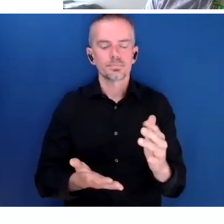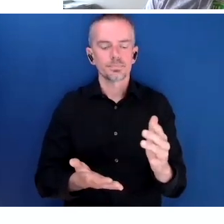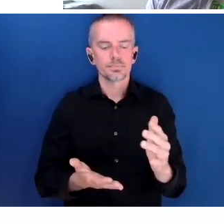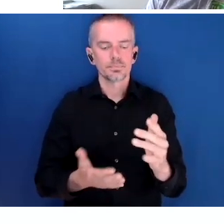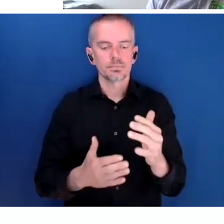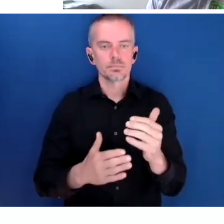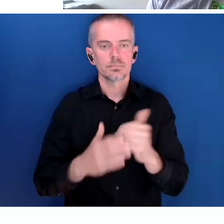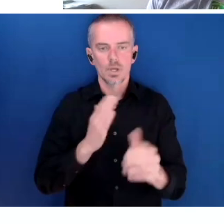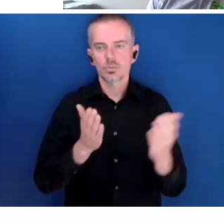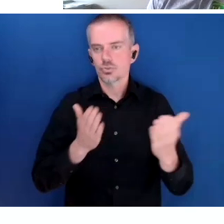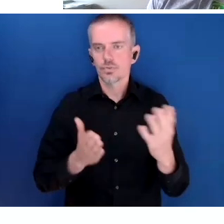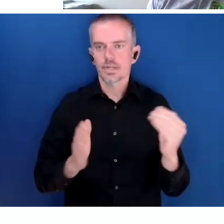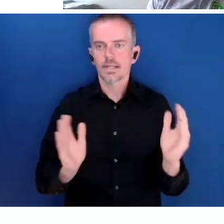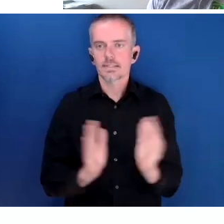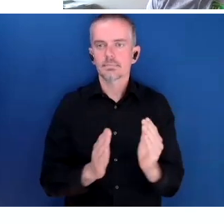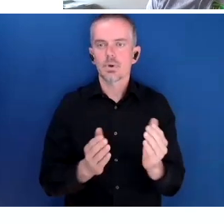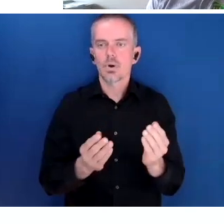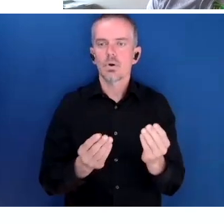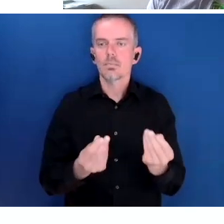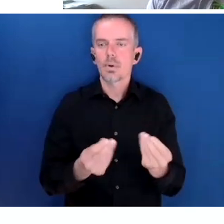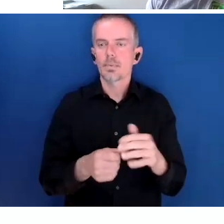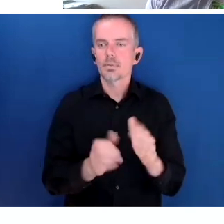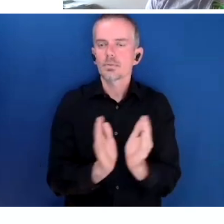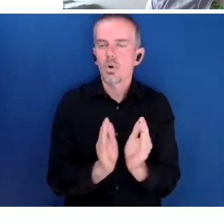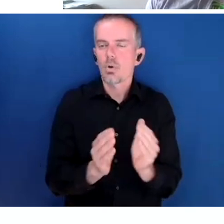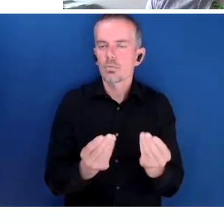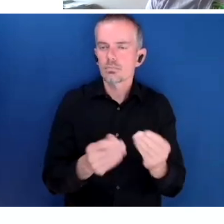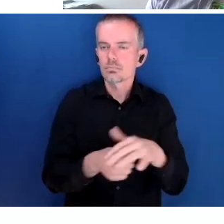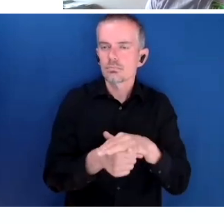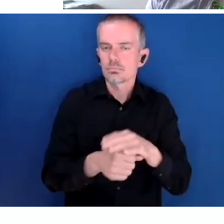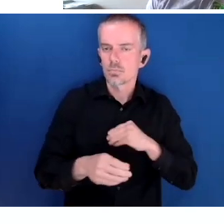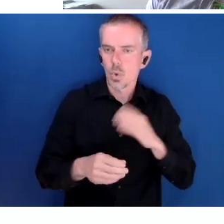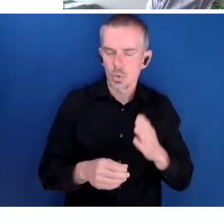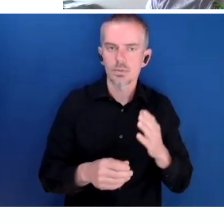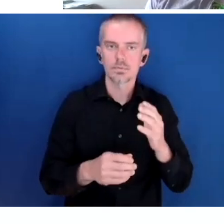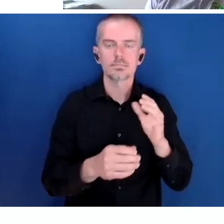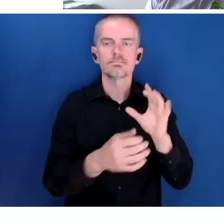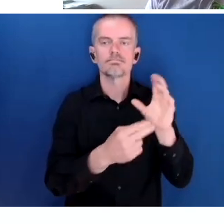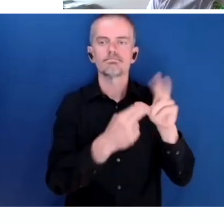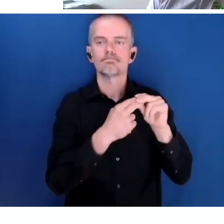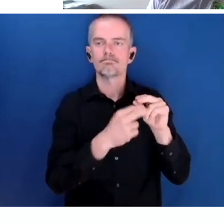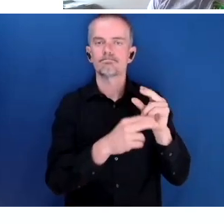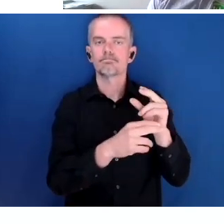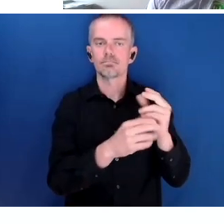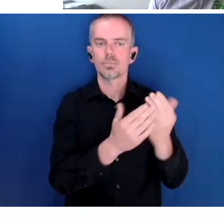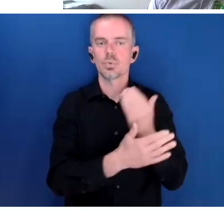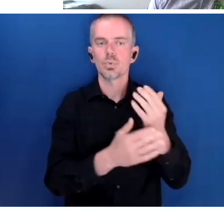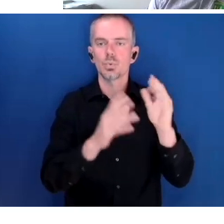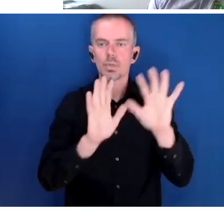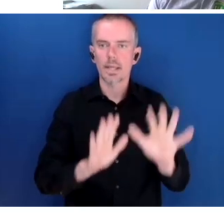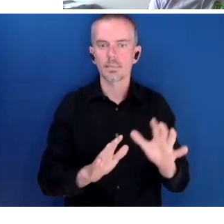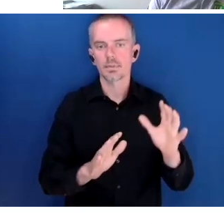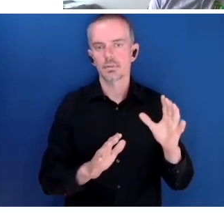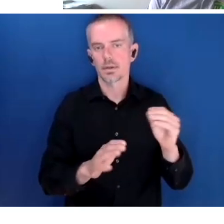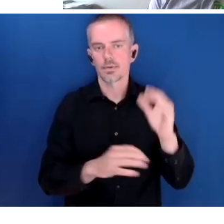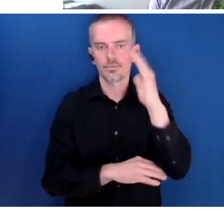underserved and small acreage landowners access new climate and forest resilience markets. And so there's some